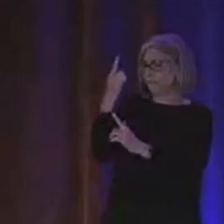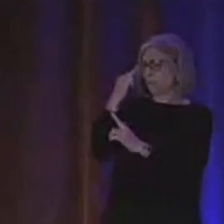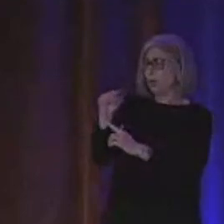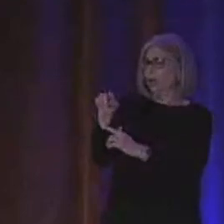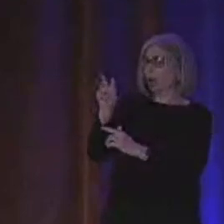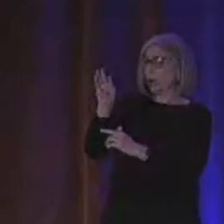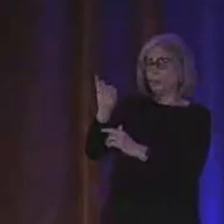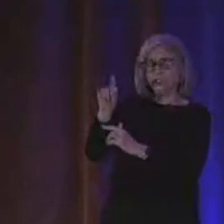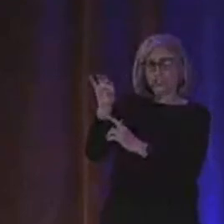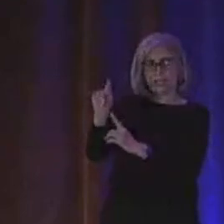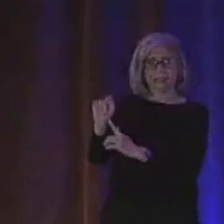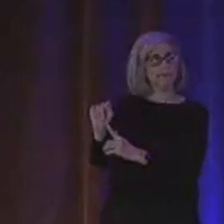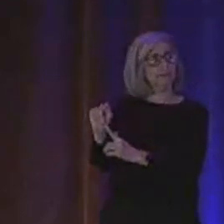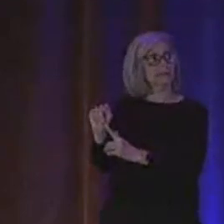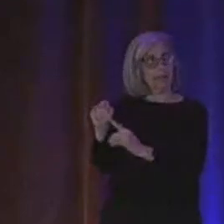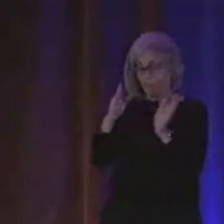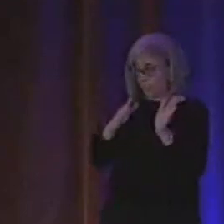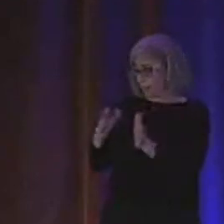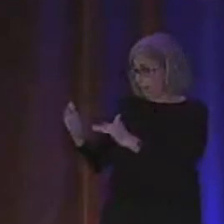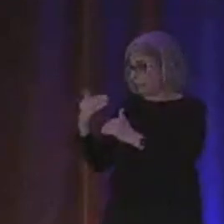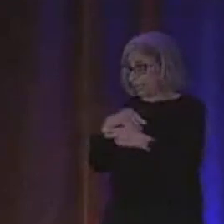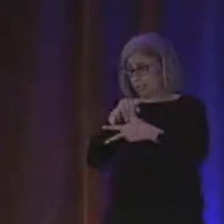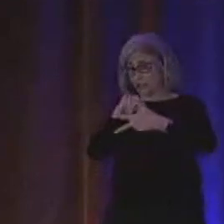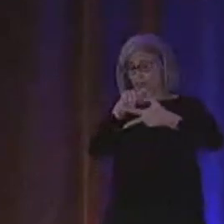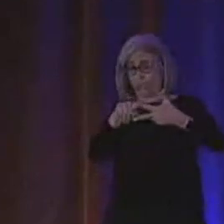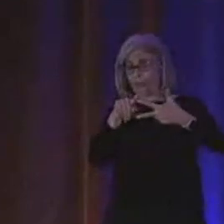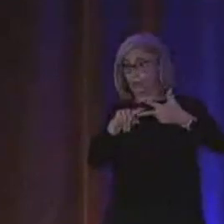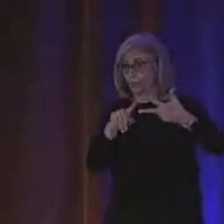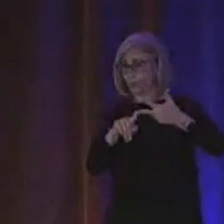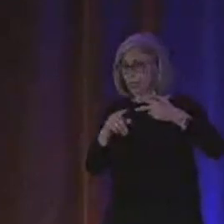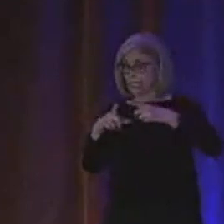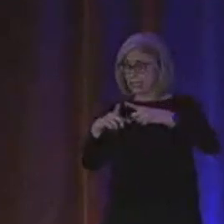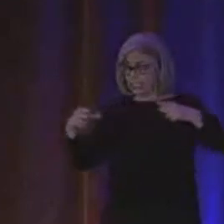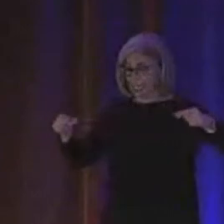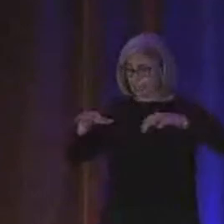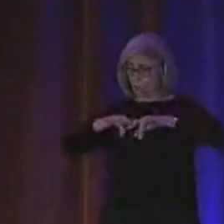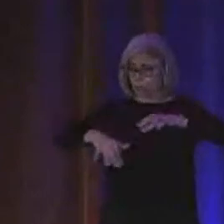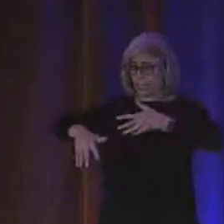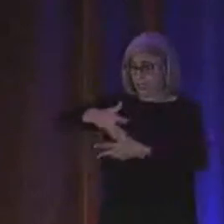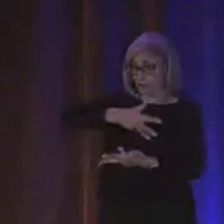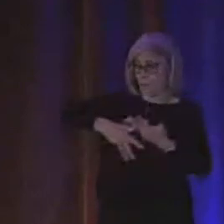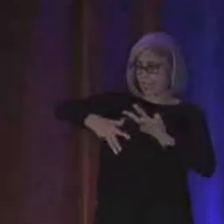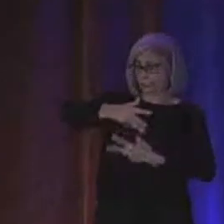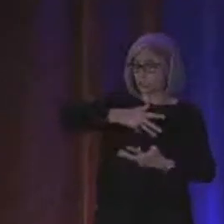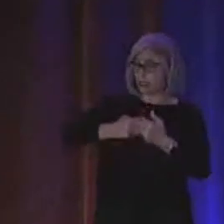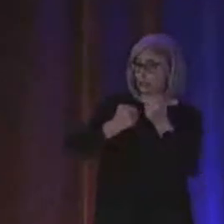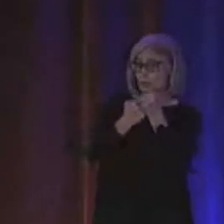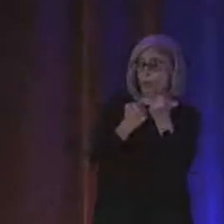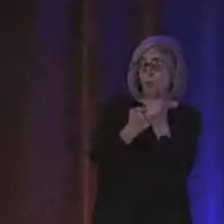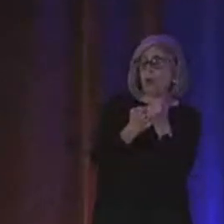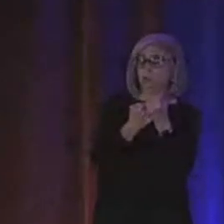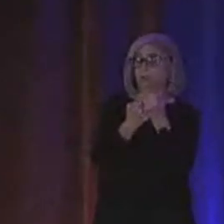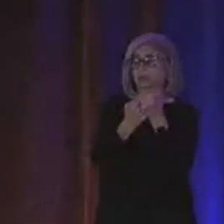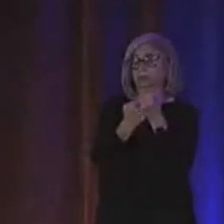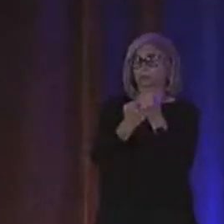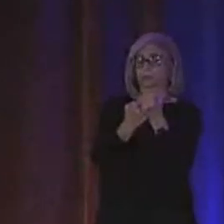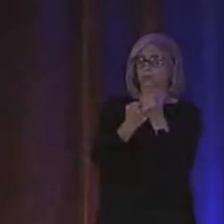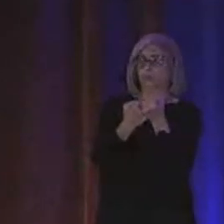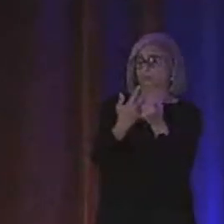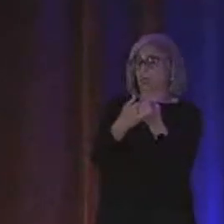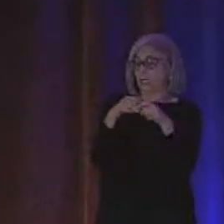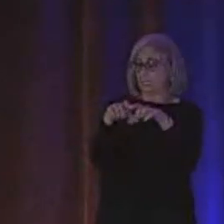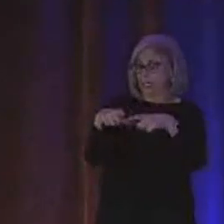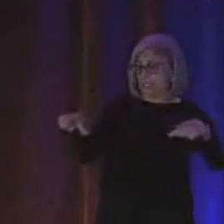The pattern has 3 primary keyboard interactions. So it supports the